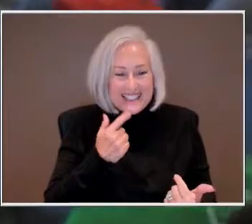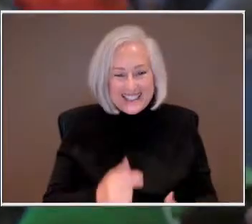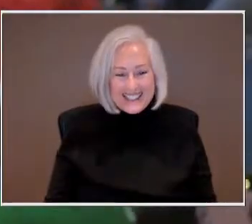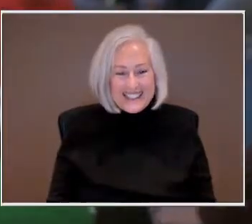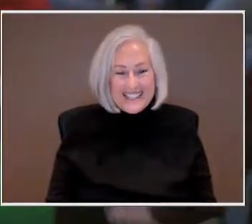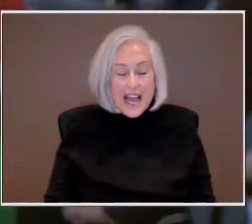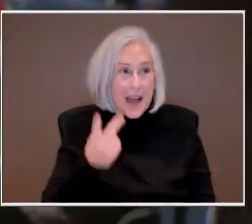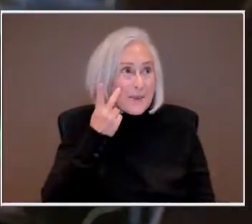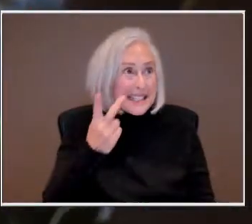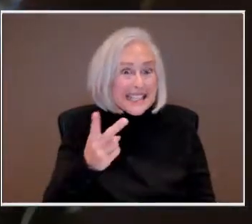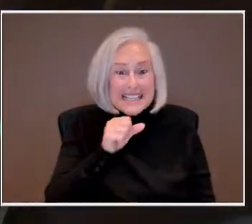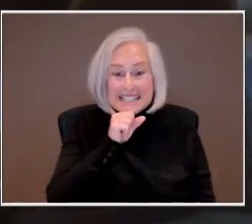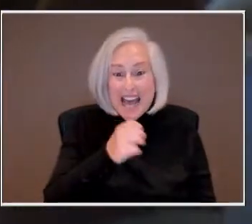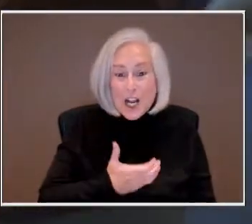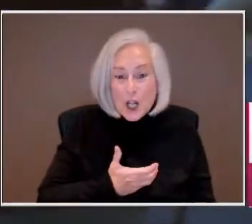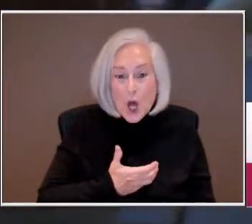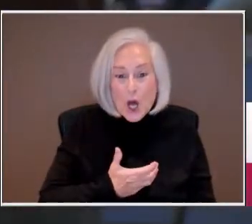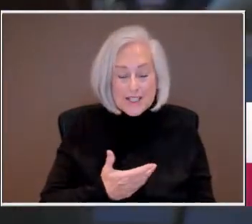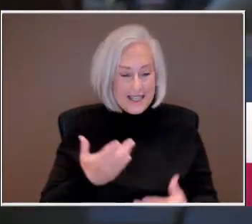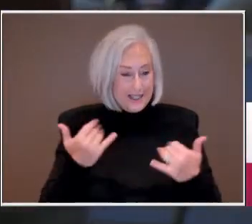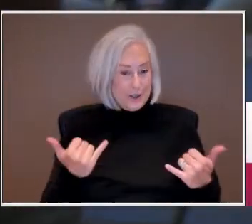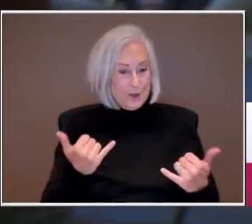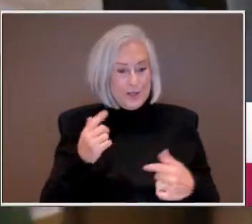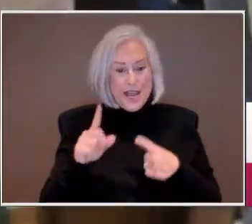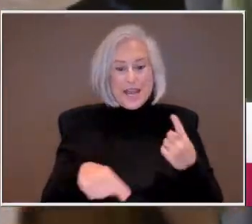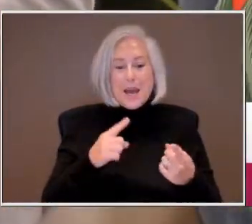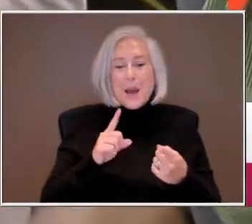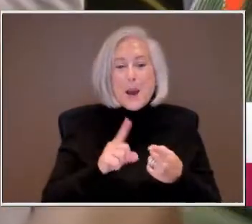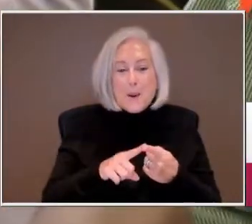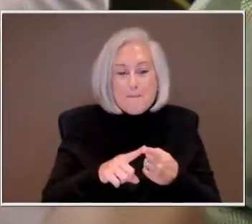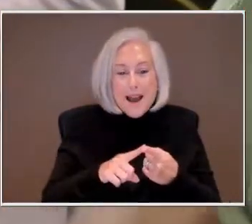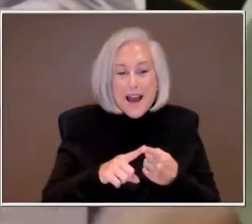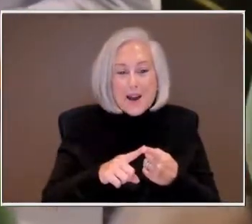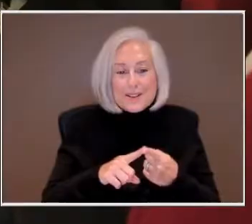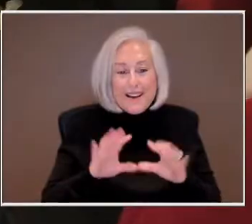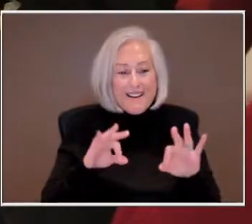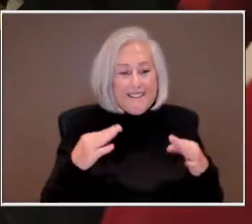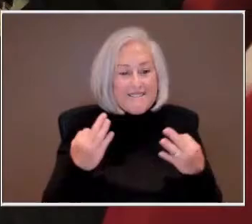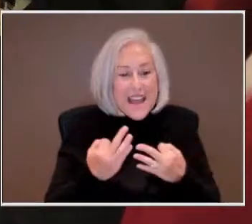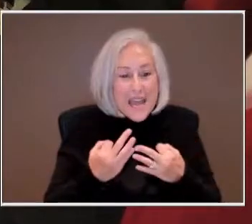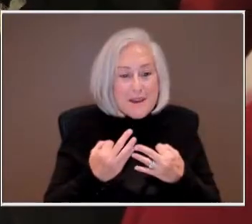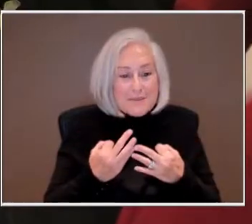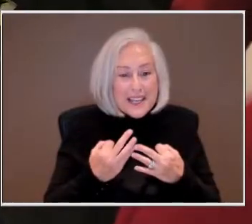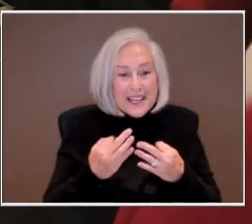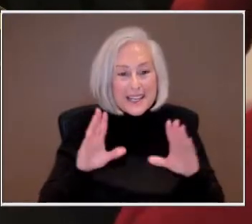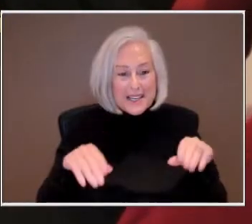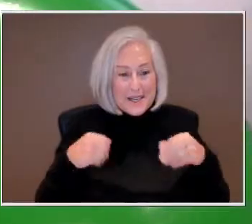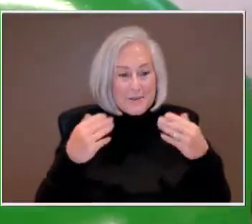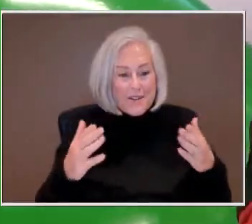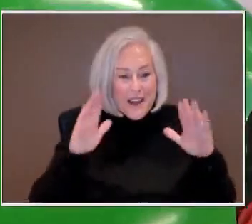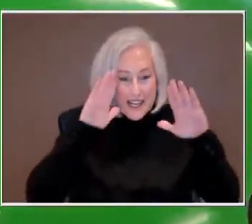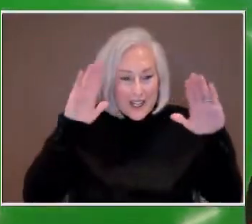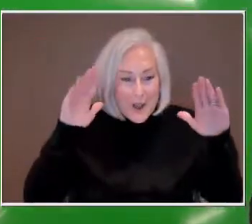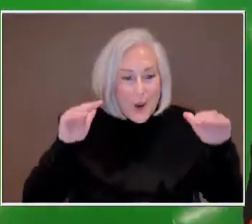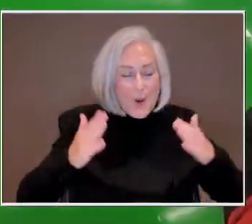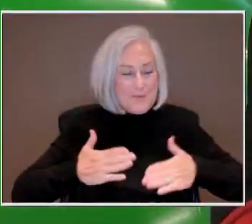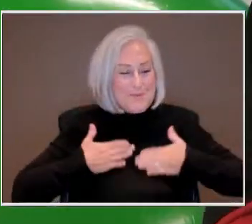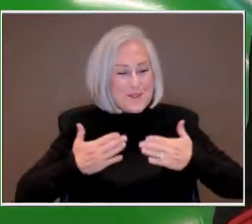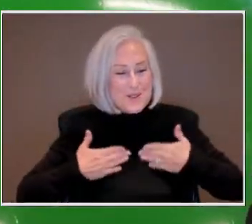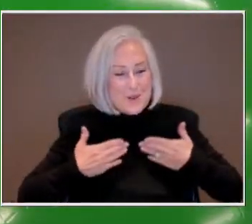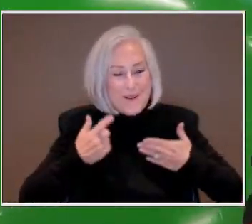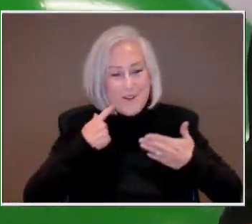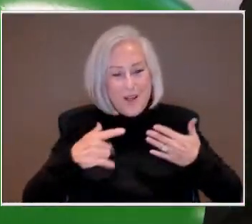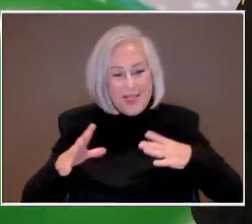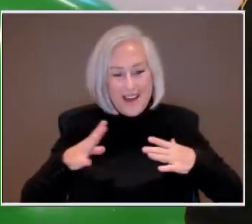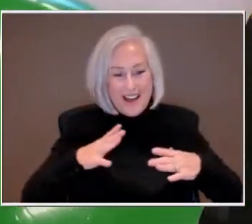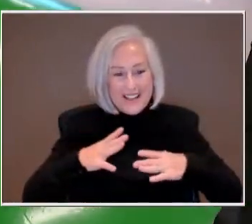Today is all about the families and providing hope and joy and love into their hearts during the holidays. I'm going on